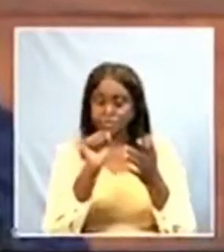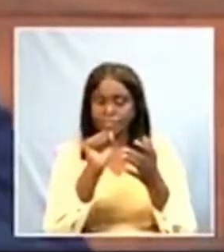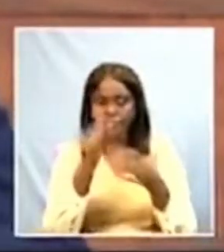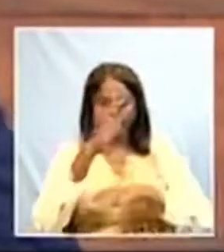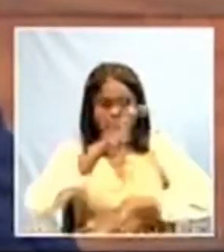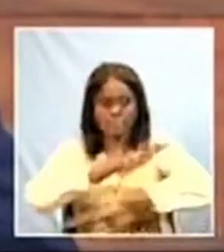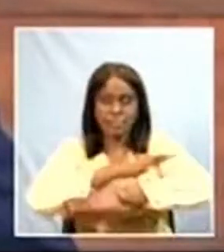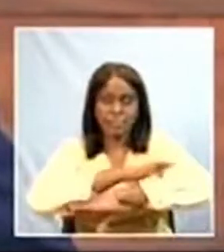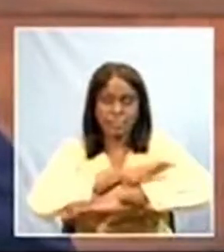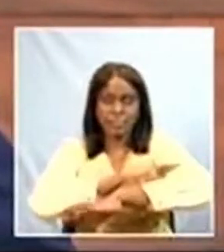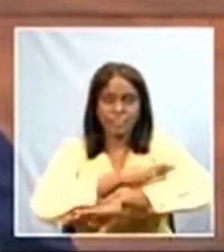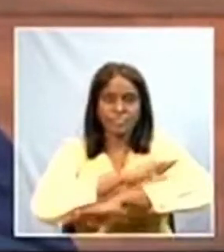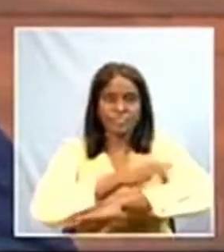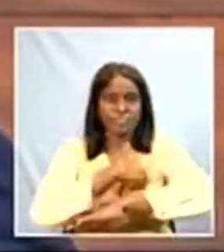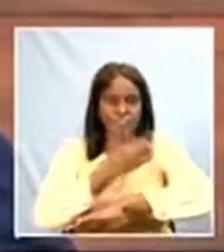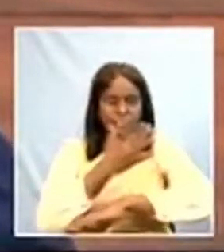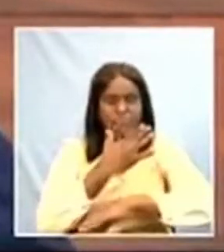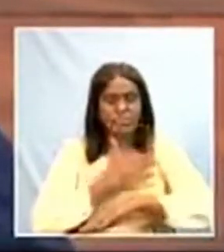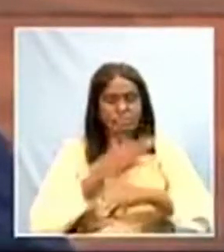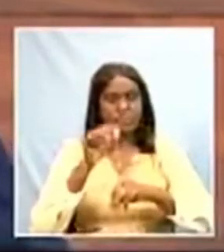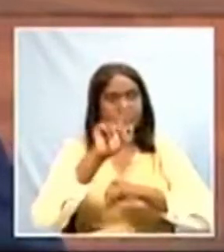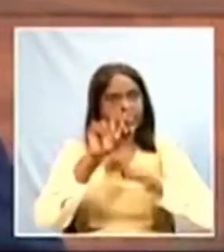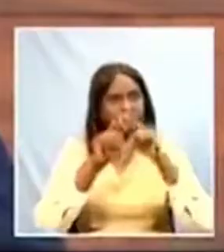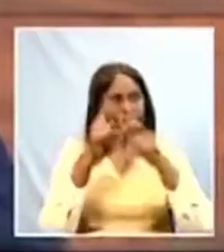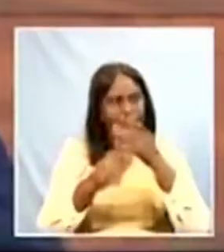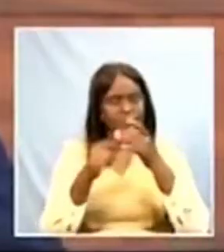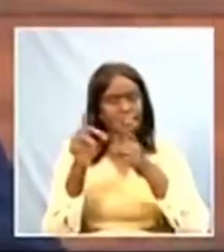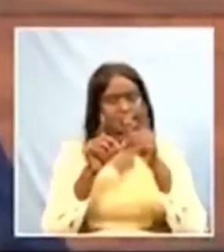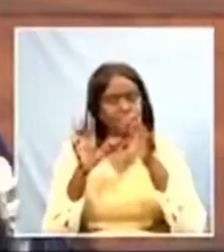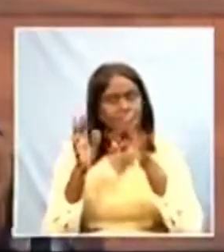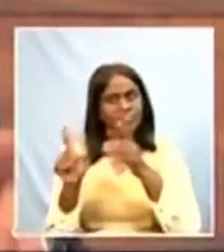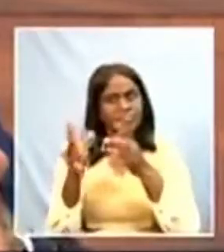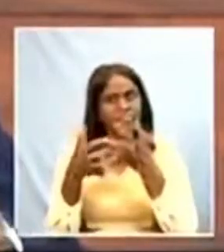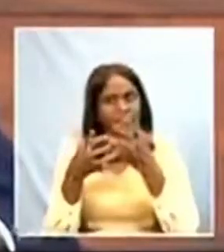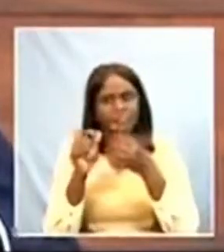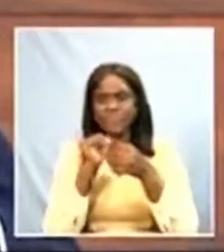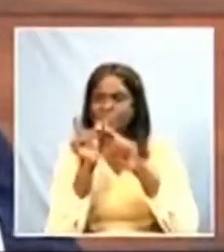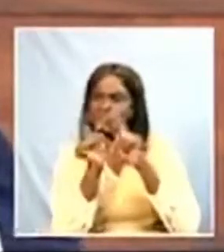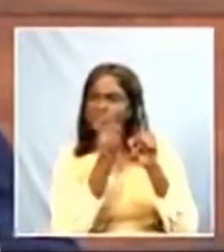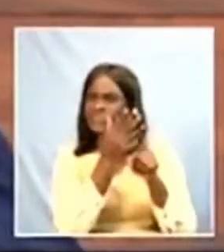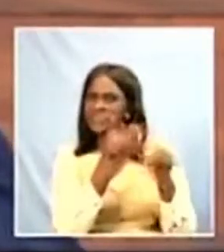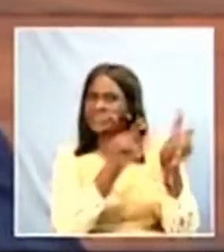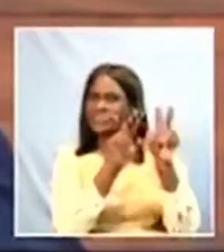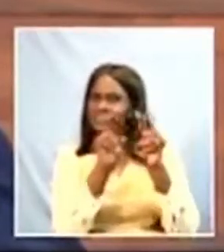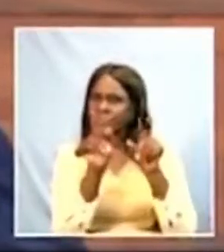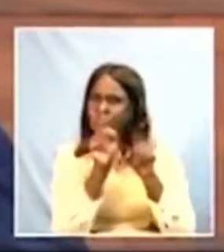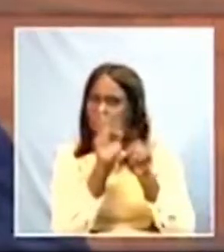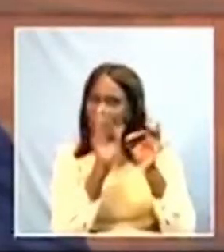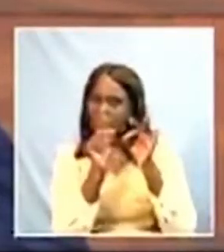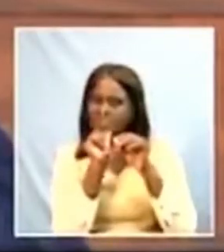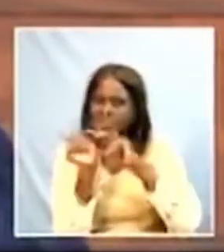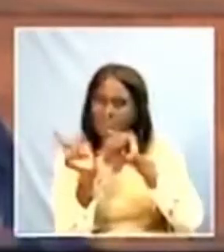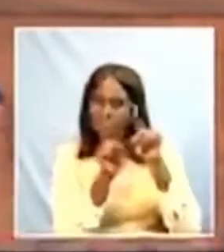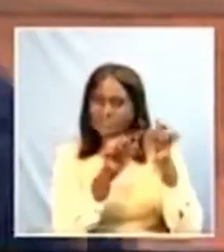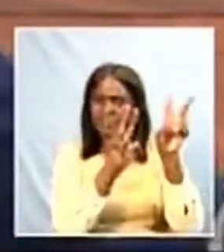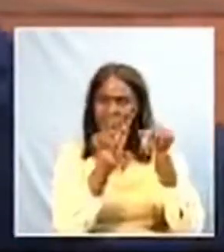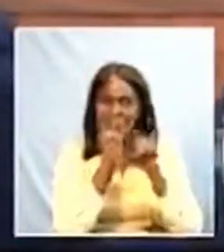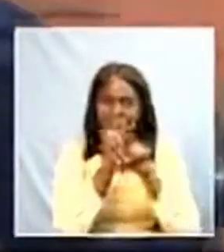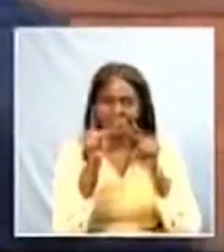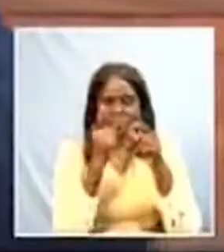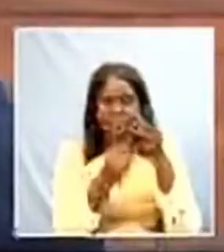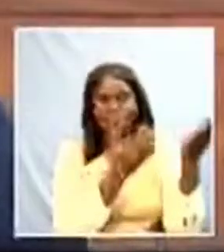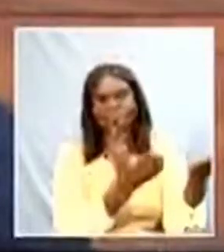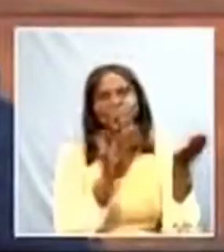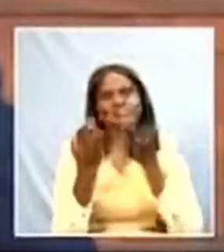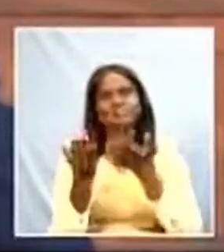are brought there. My question was, the director engineer doesn't go there. And if he doesn't go there, they just bring